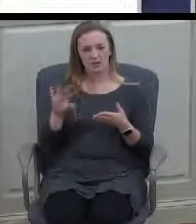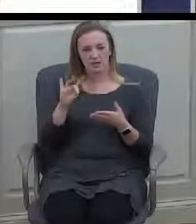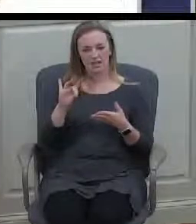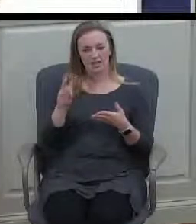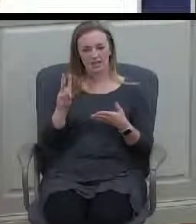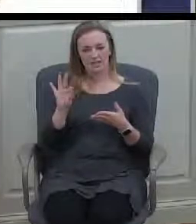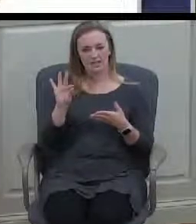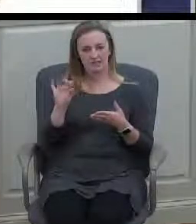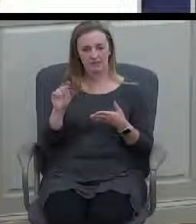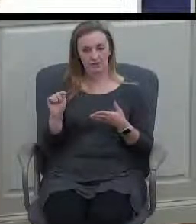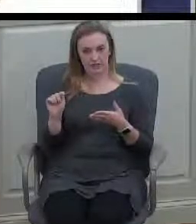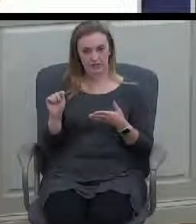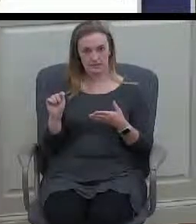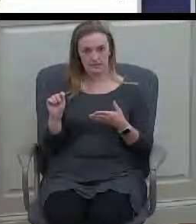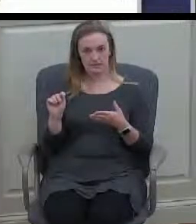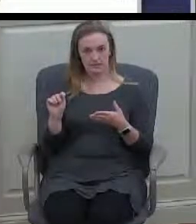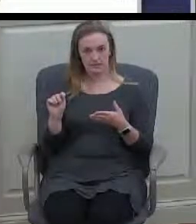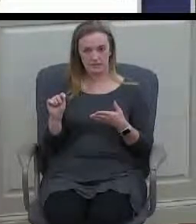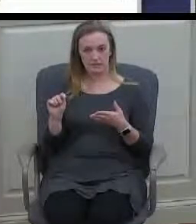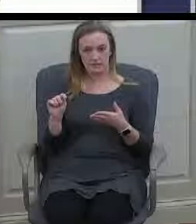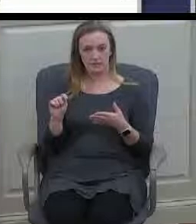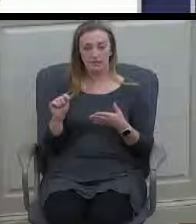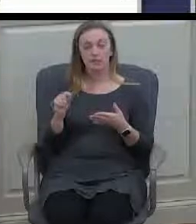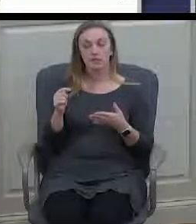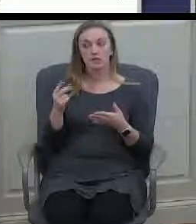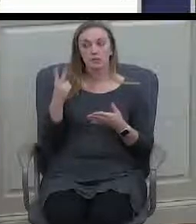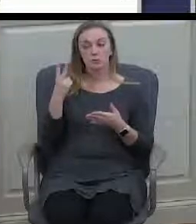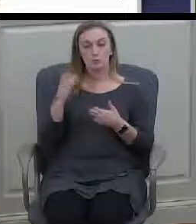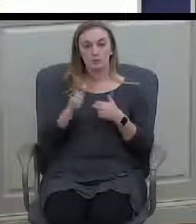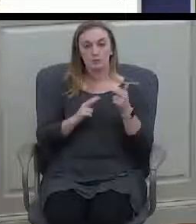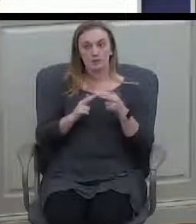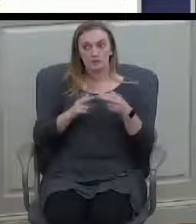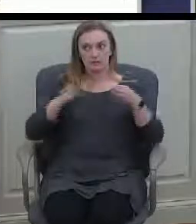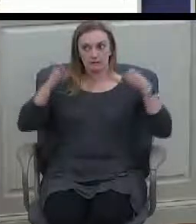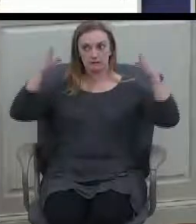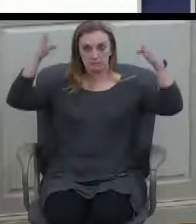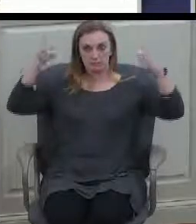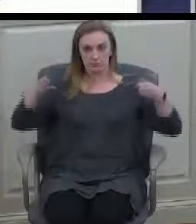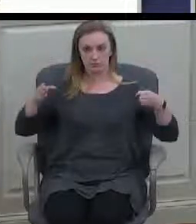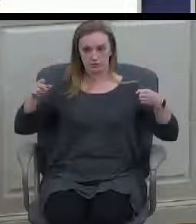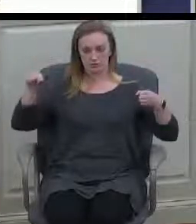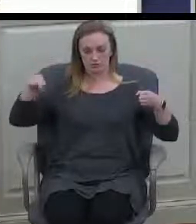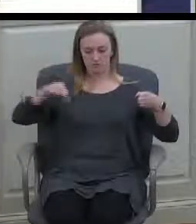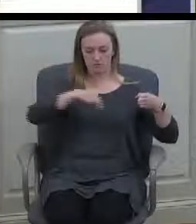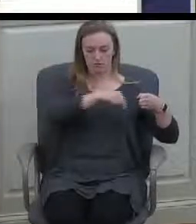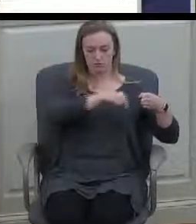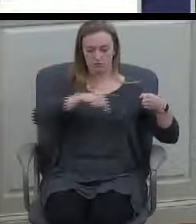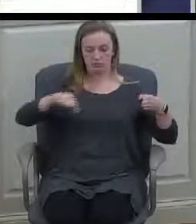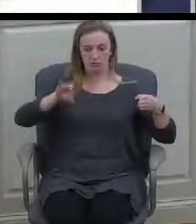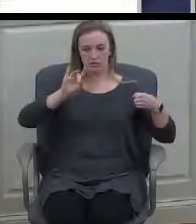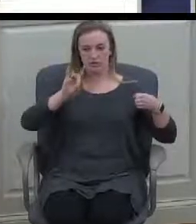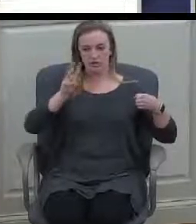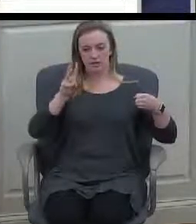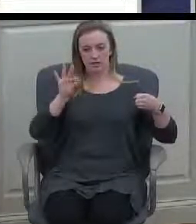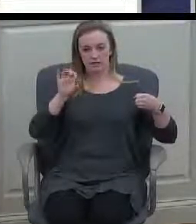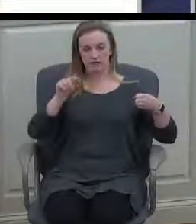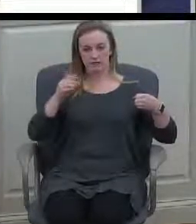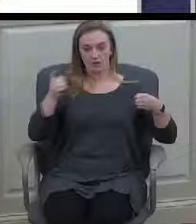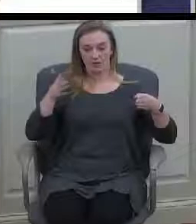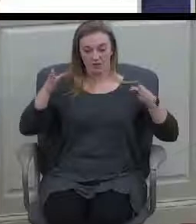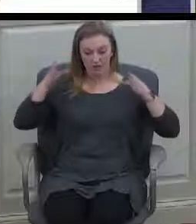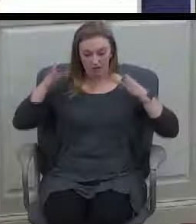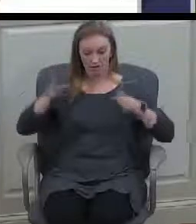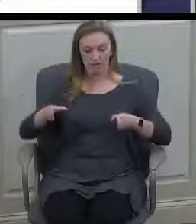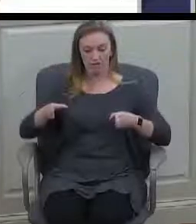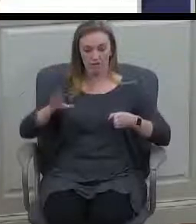feet between the two facades of the buildings. And right now you can see there's a lot of room for cars and a small amount